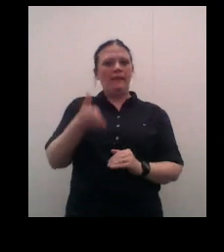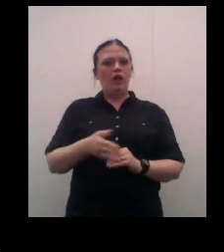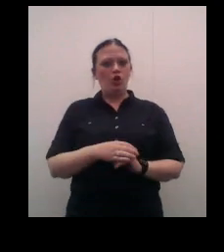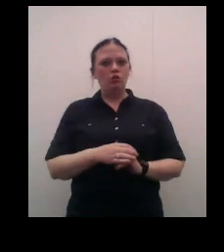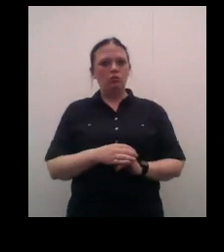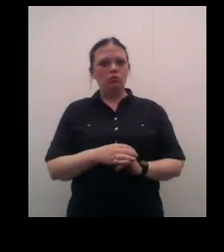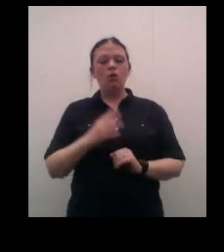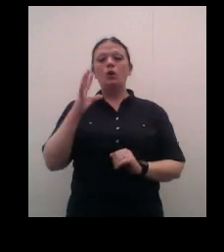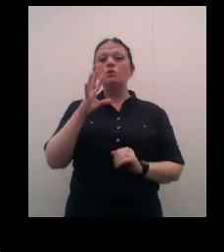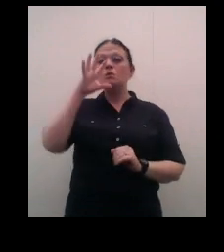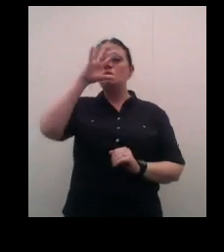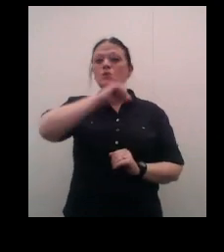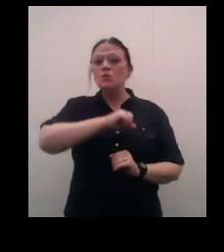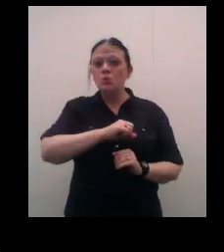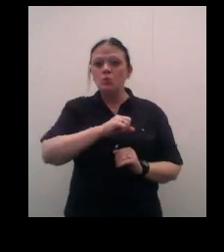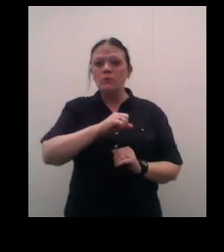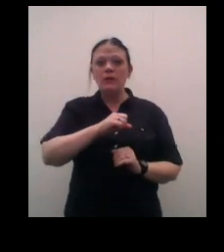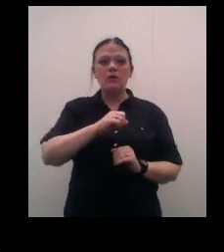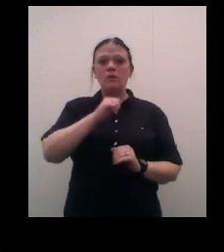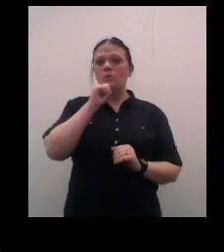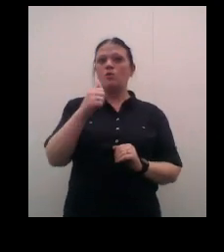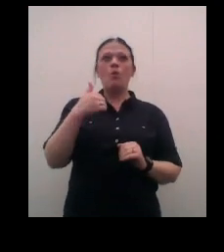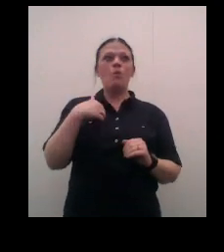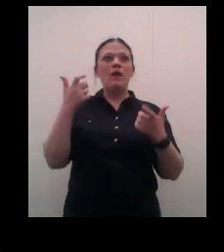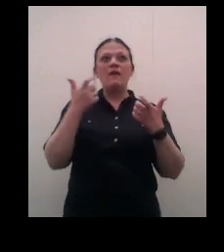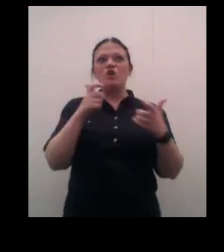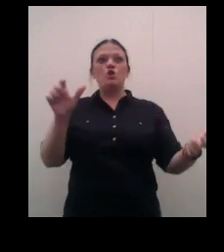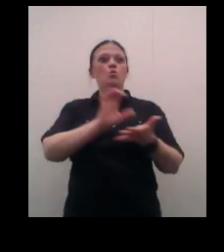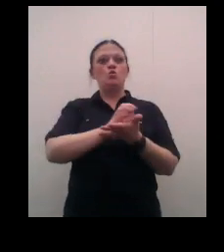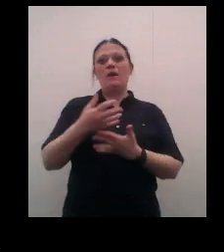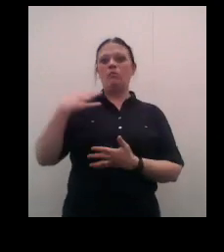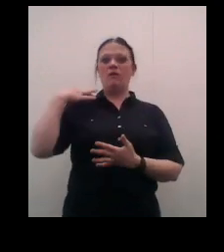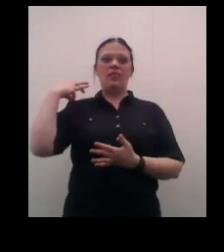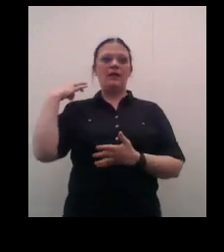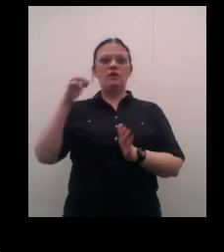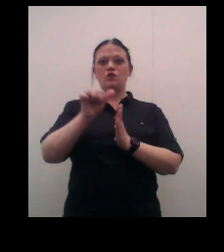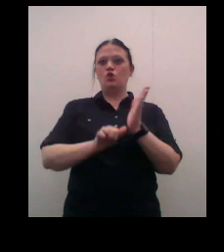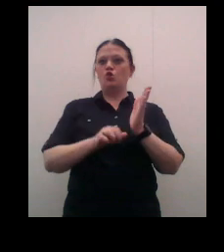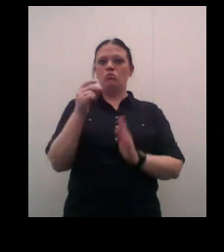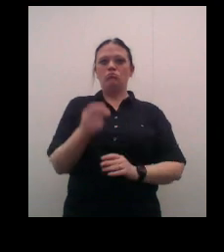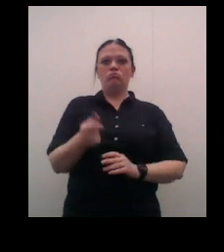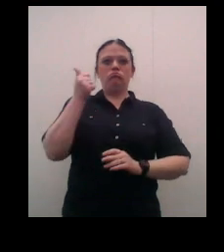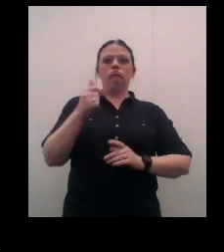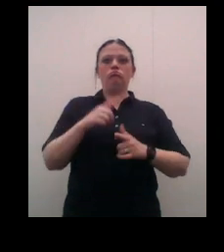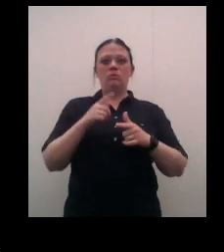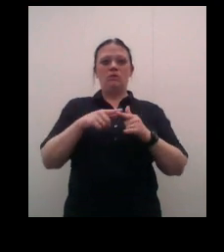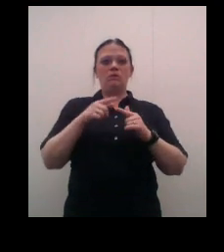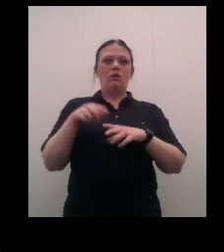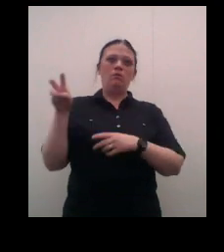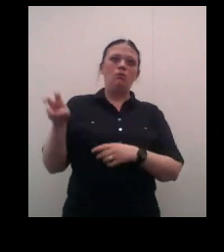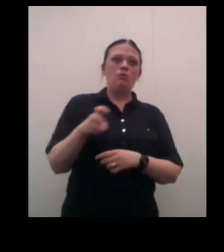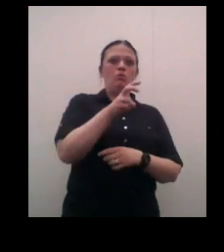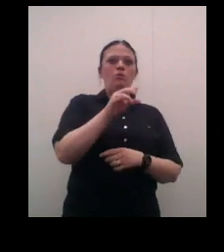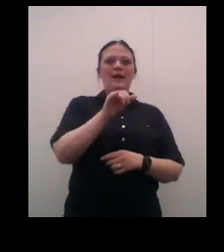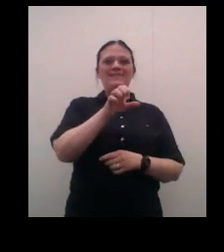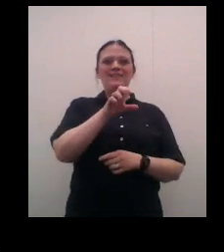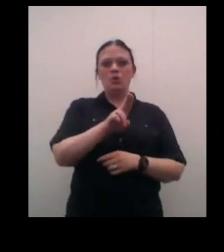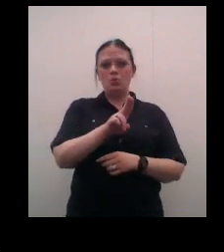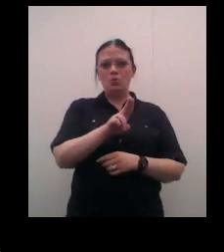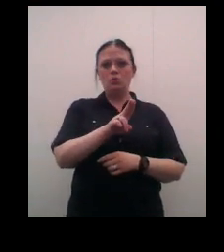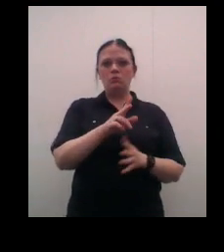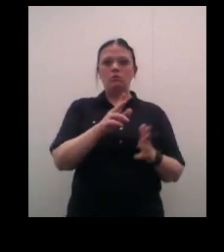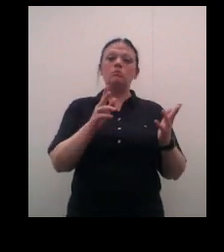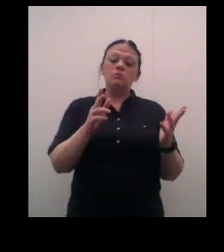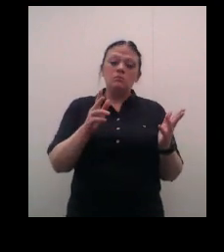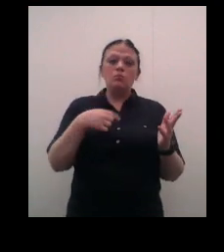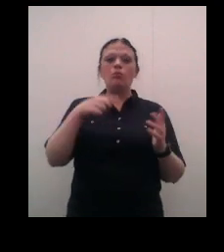assuming that we don't have a huge amount of elective surgeries open up right away, and a lot of them go into the ICU beds. So I think we could,